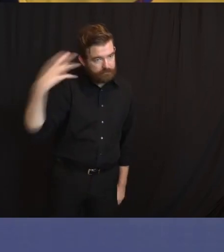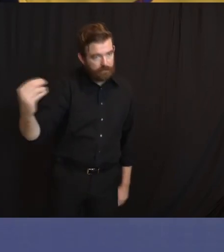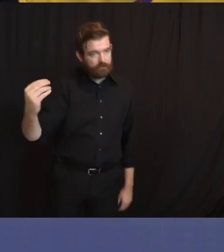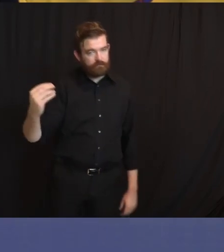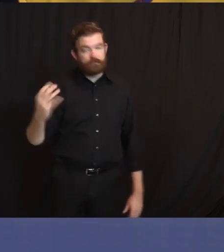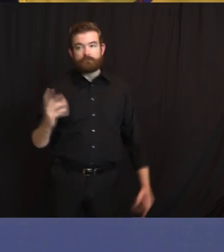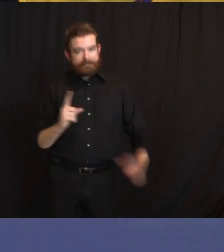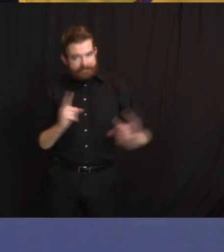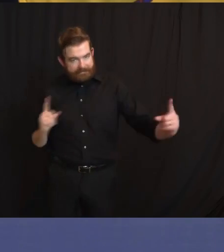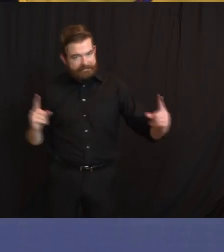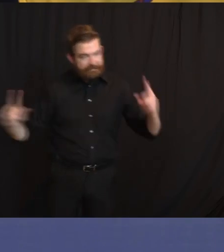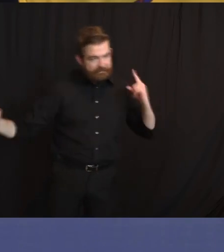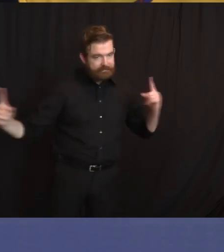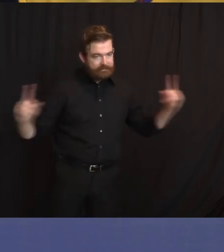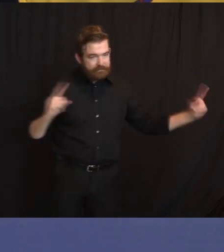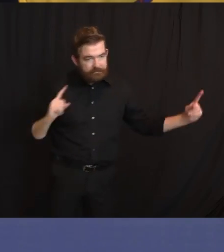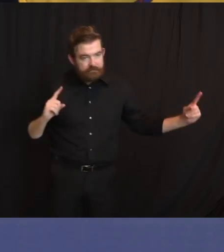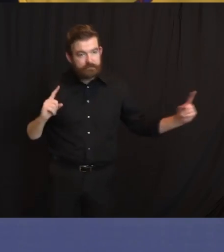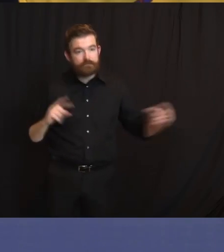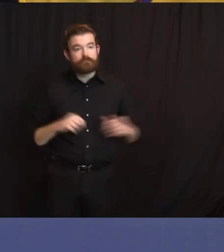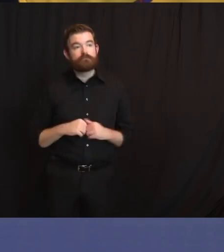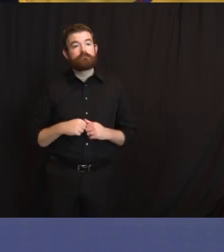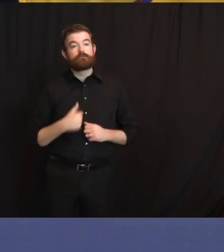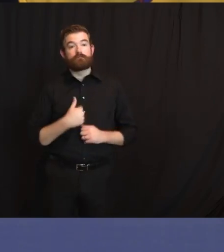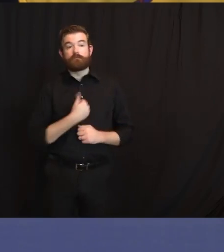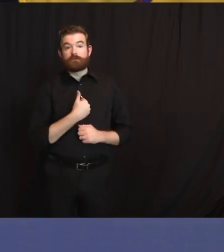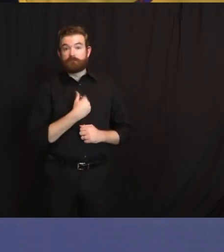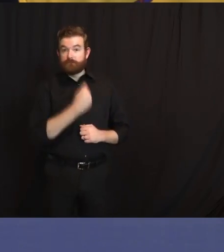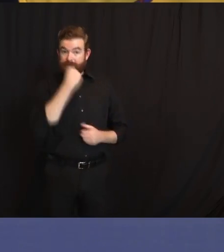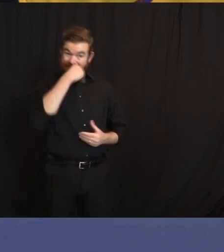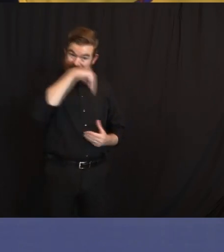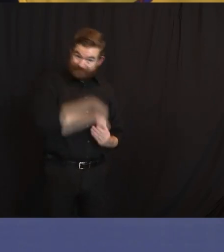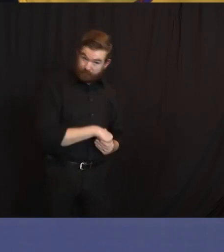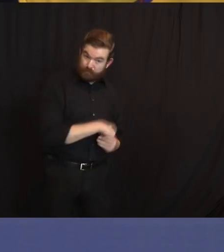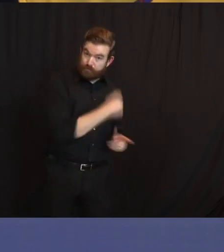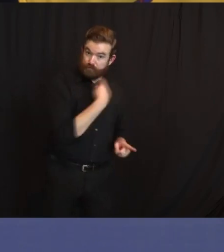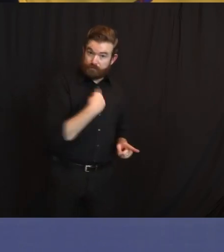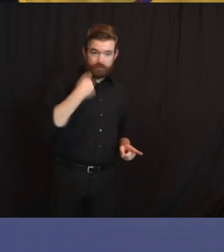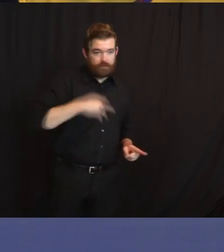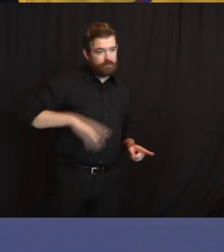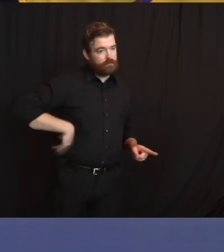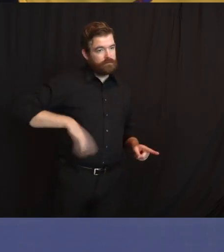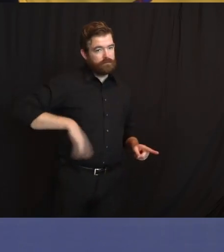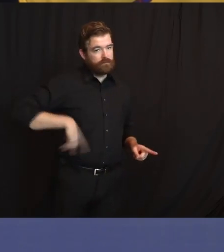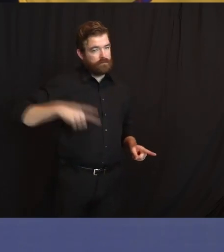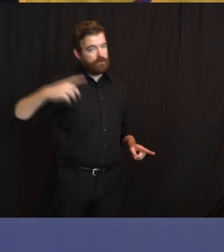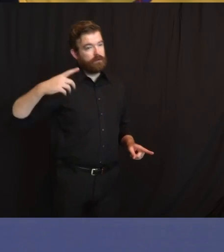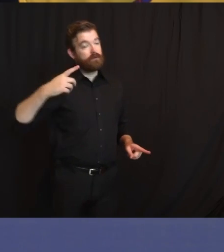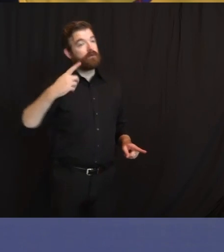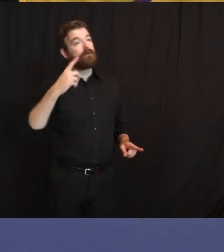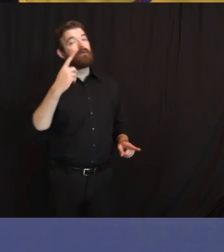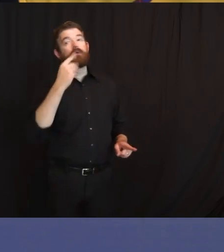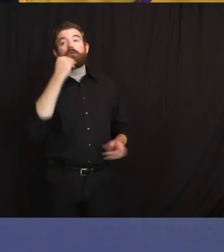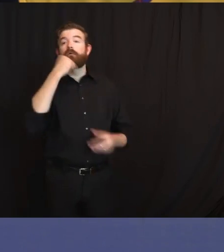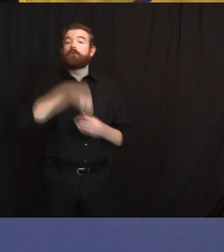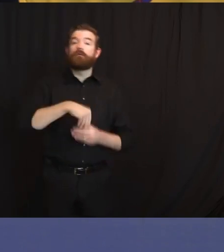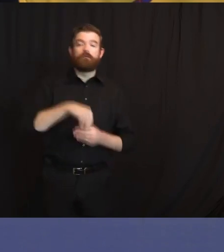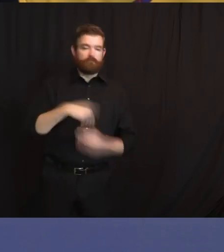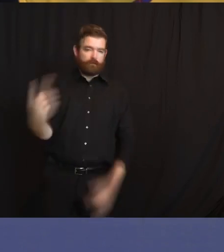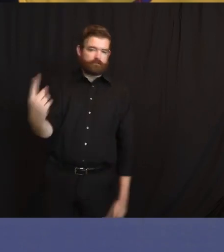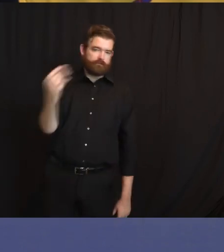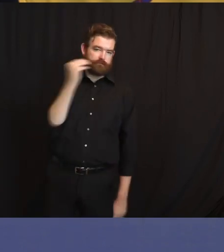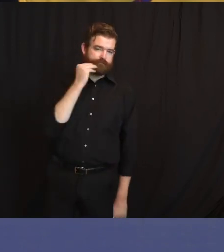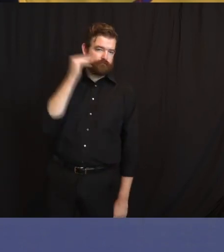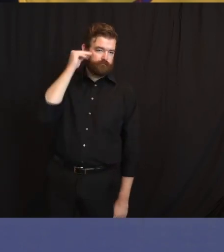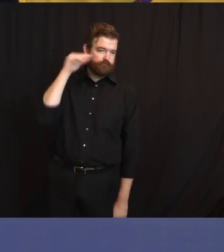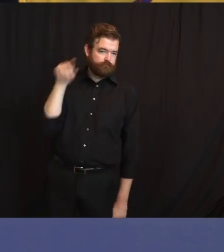have I not eaten indoors, other than in my house, but I just want to talk about the irresponsibility of, not your question, because I'm thrilled you asked